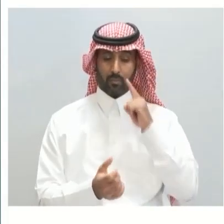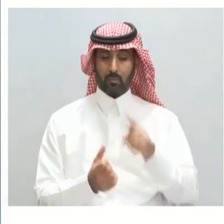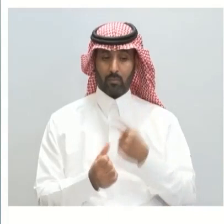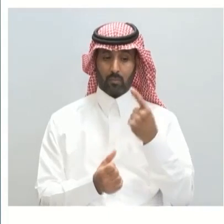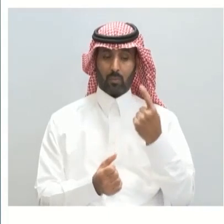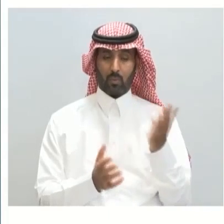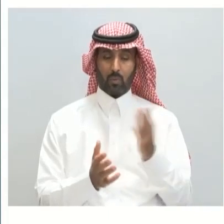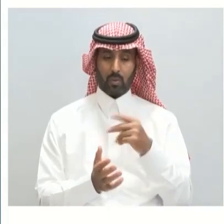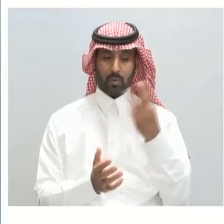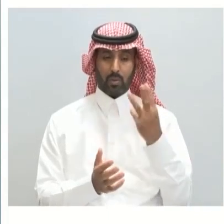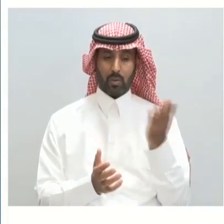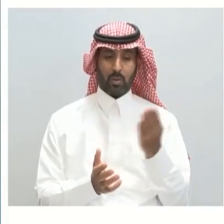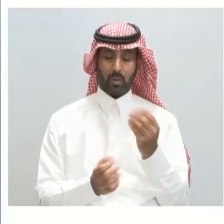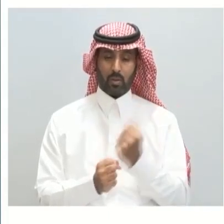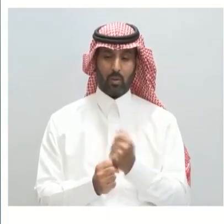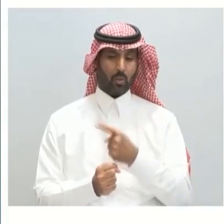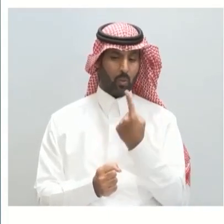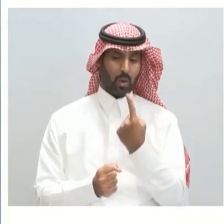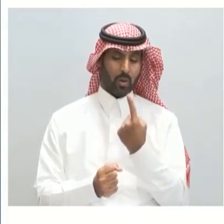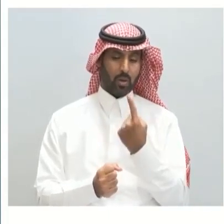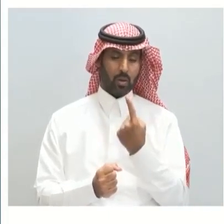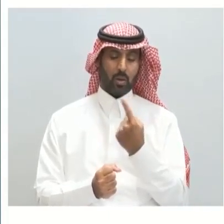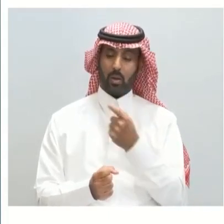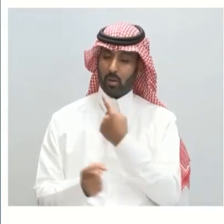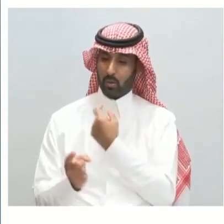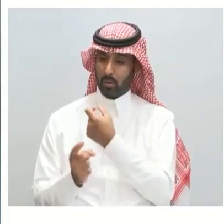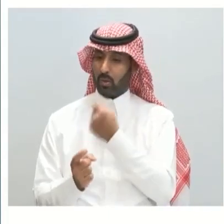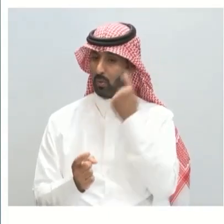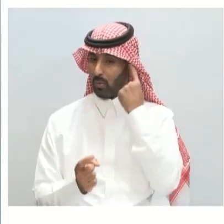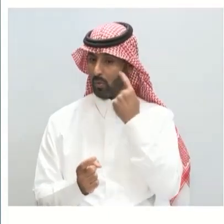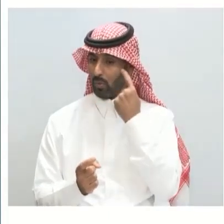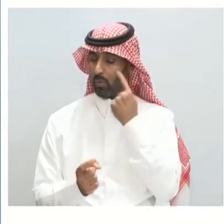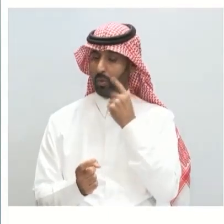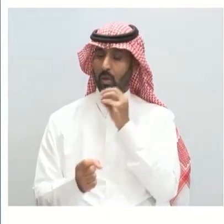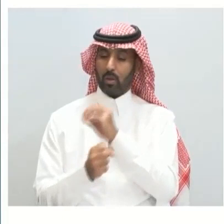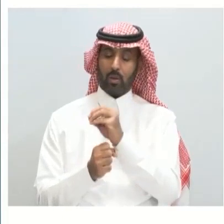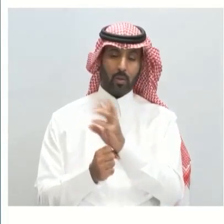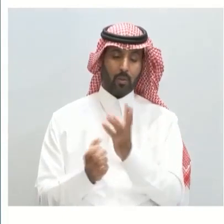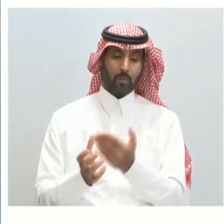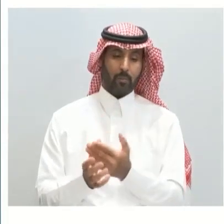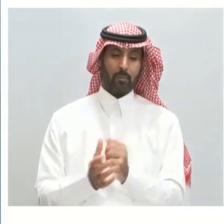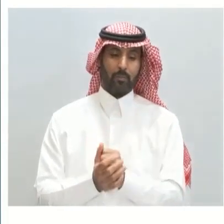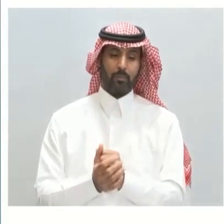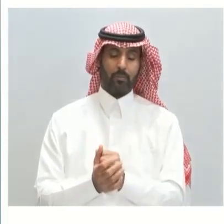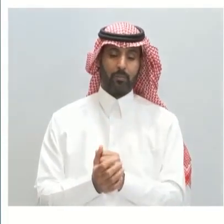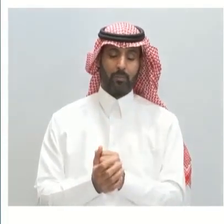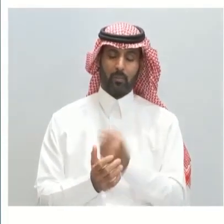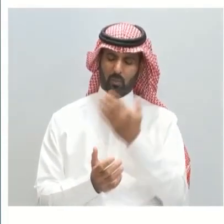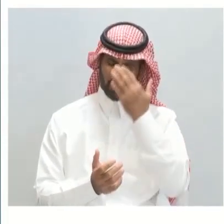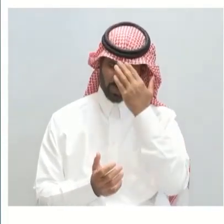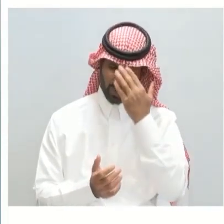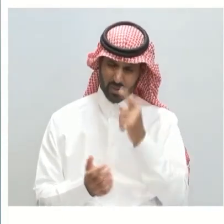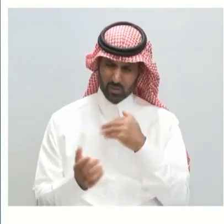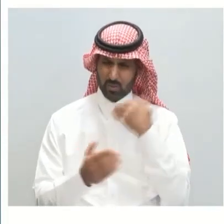actions that are done for one, report thought, express enthusiasm, express regret or